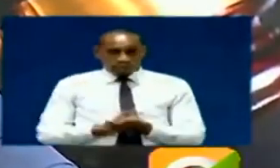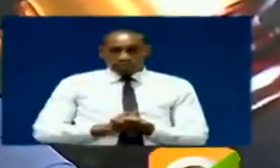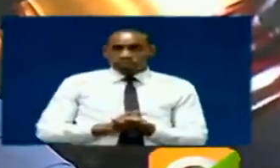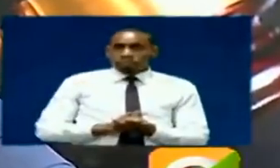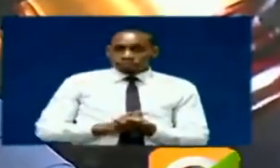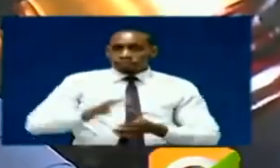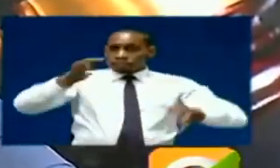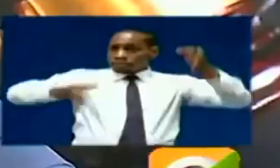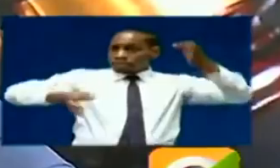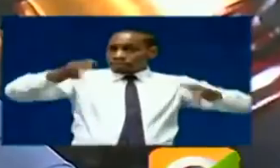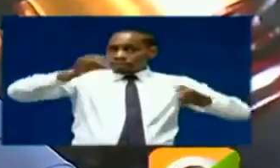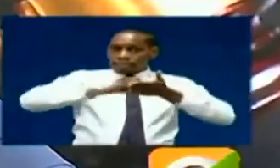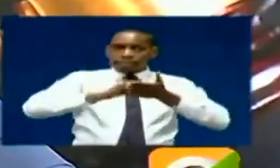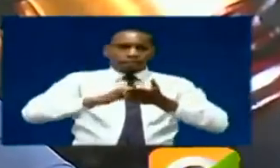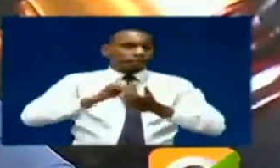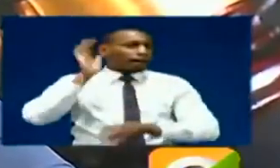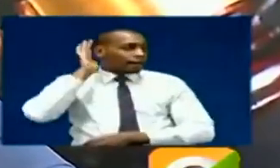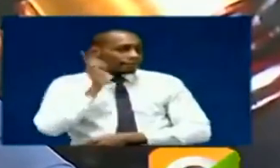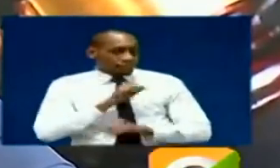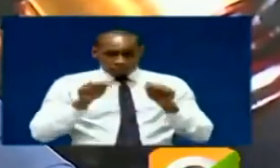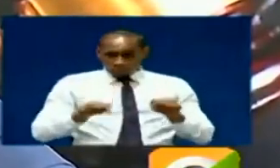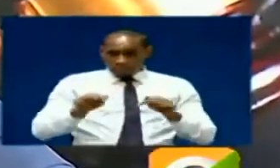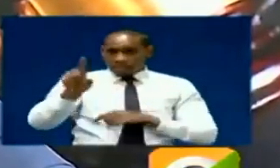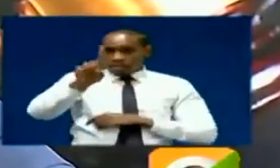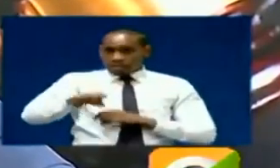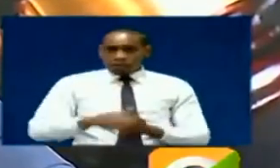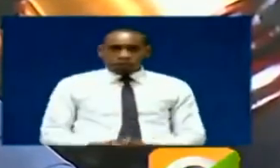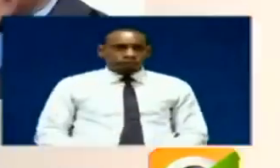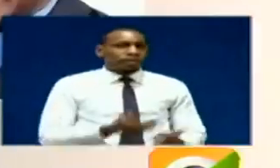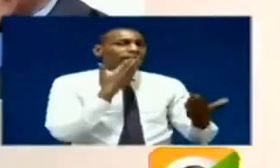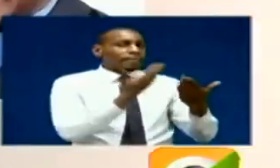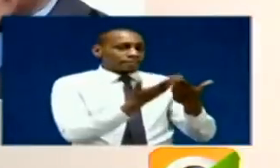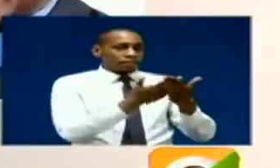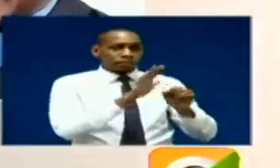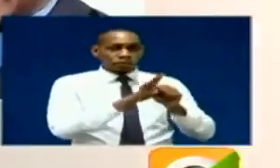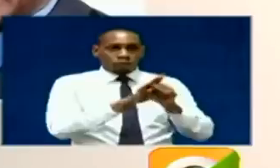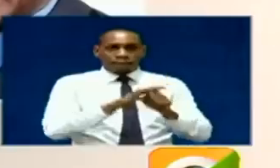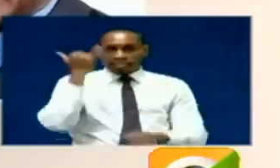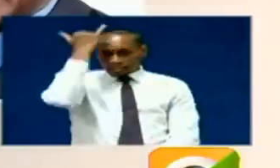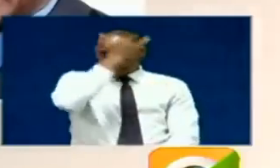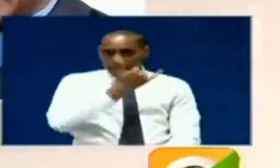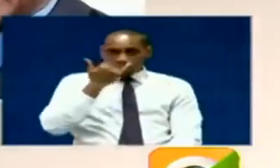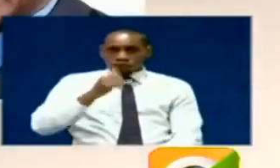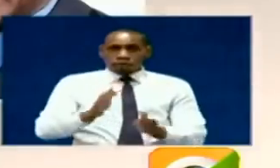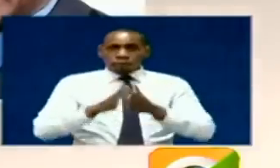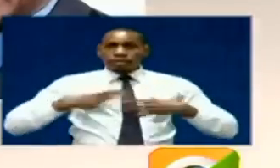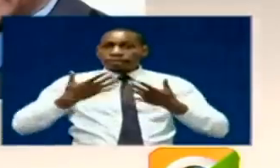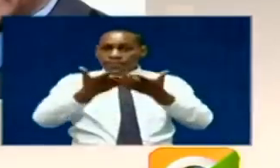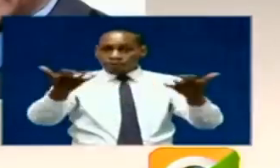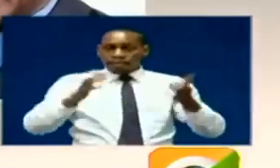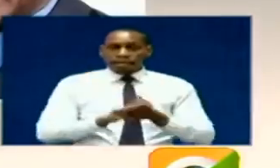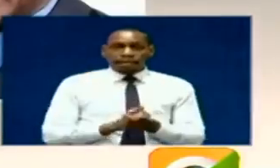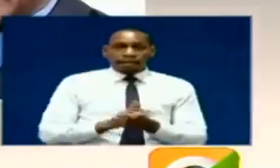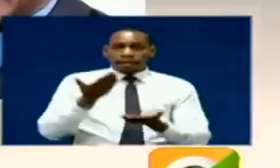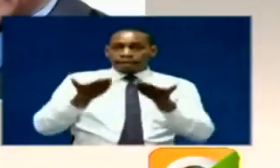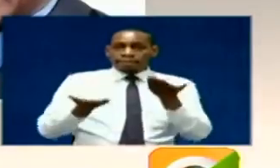to the judgment that we've just heard today? So thank you so much, Yvonne and viewers. Well, this is